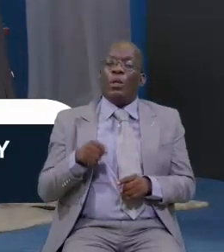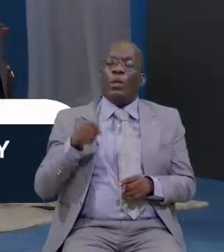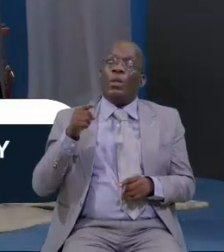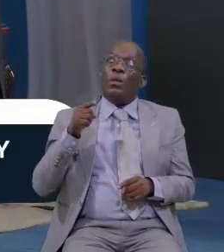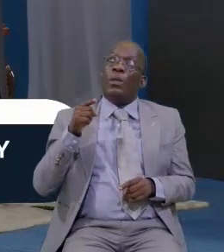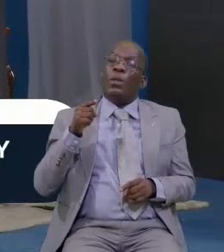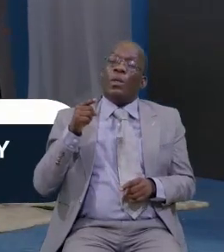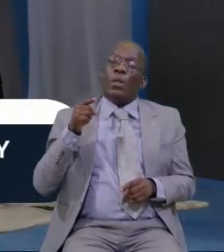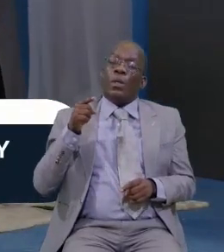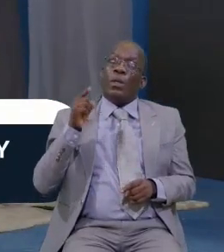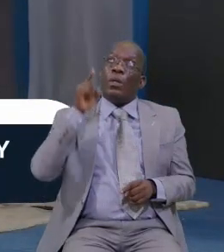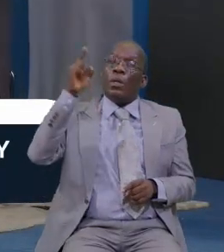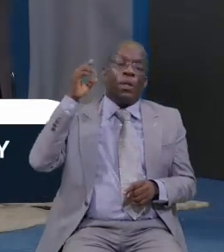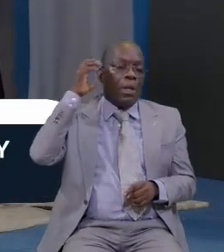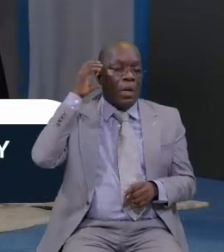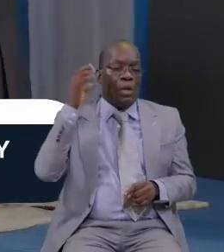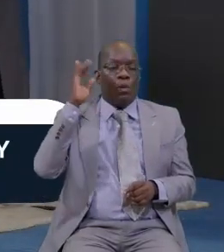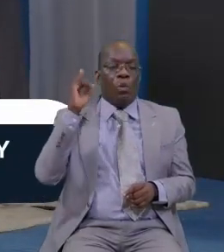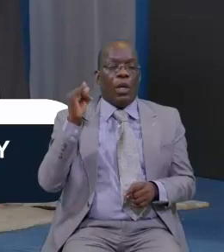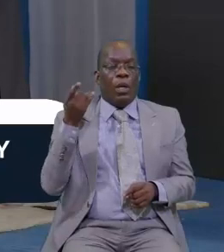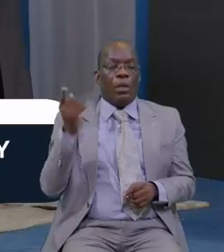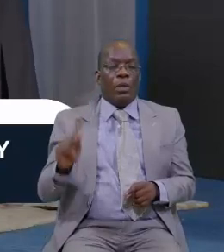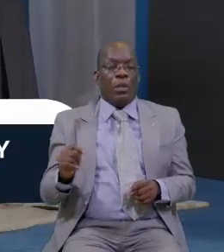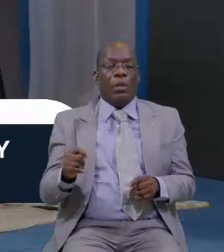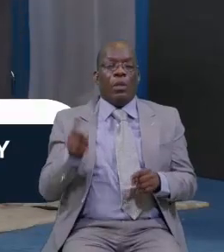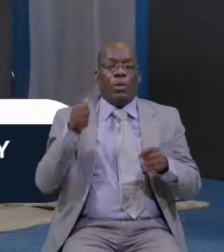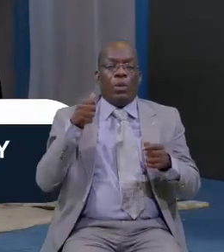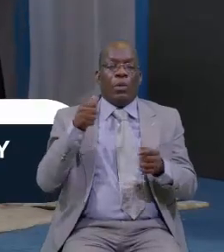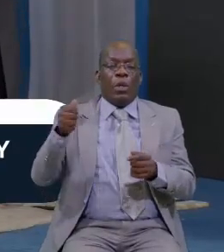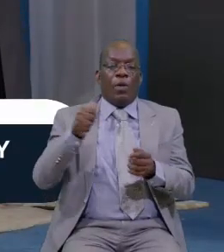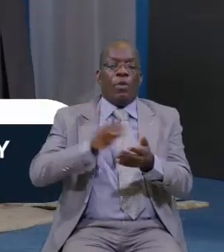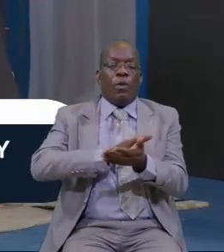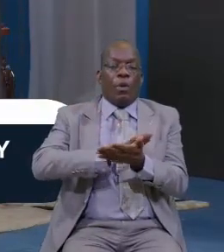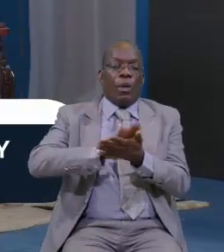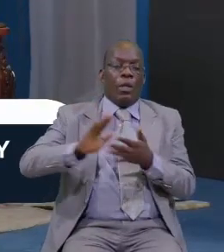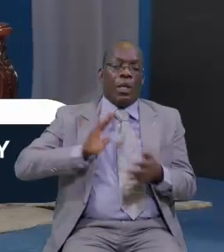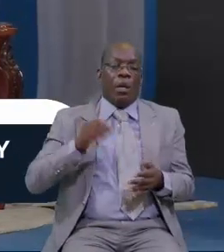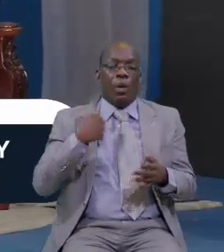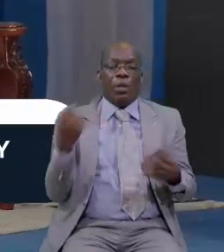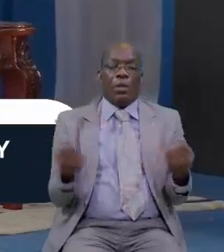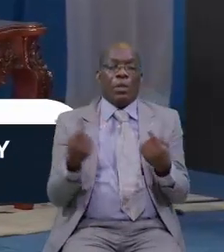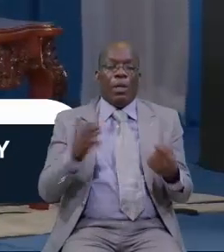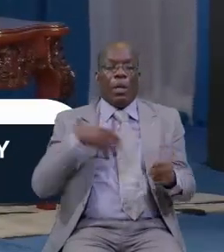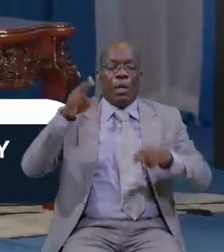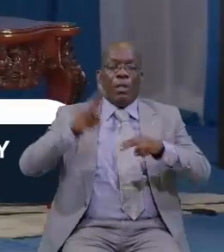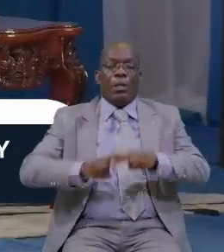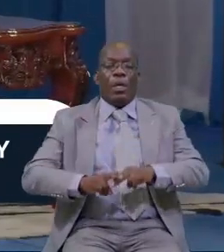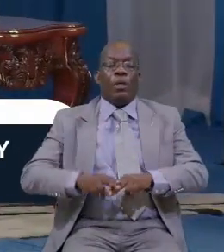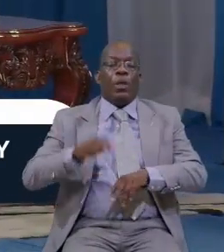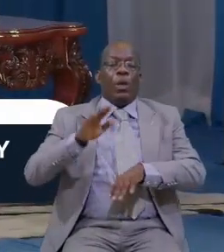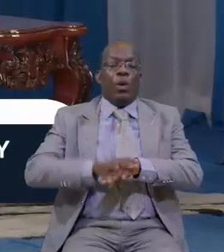himself purged our sins and sat down on the right